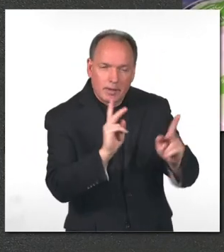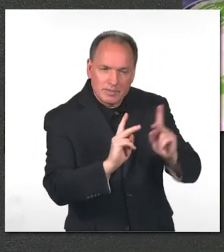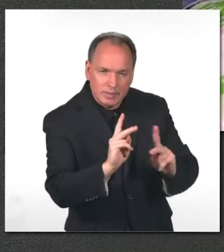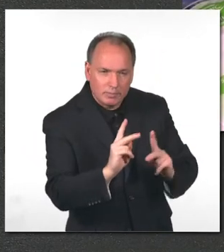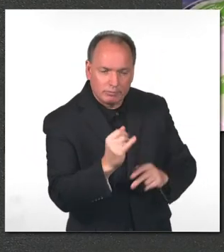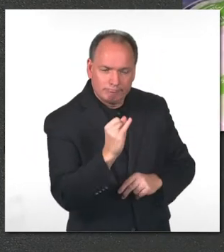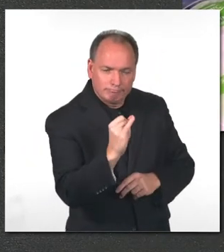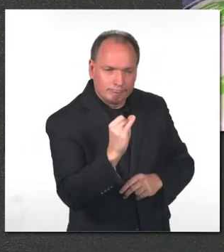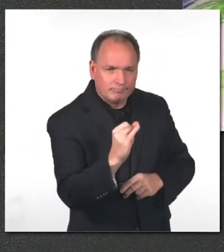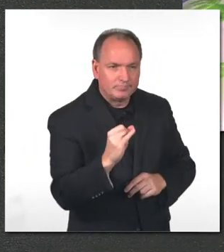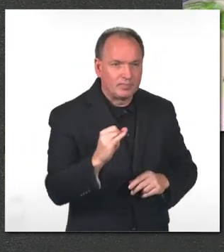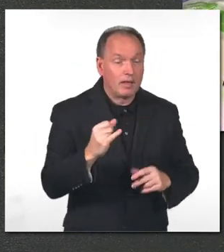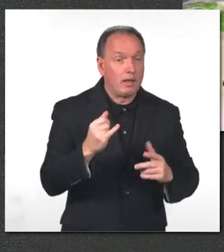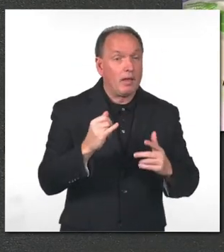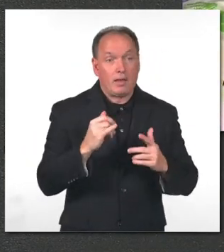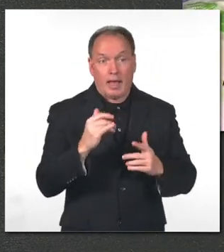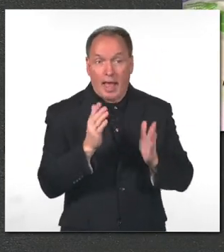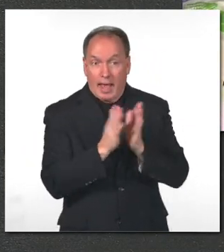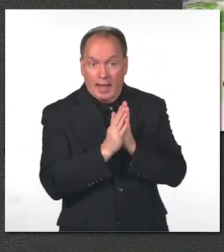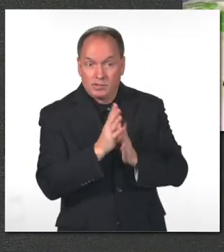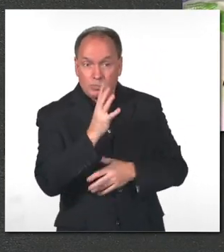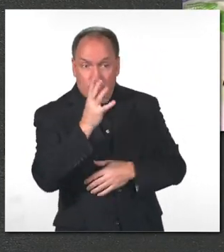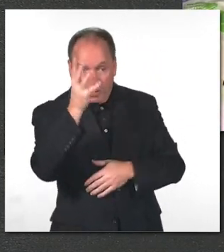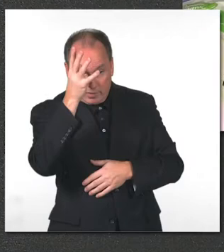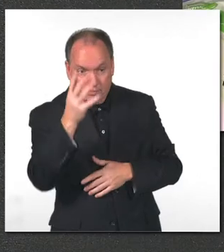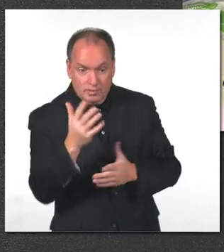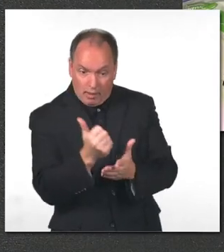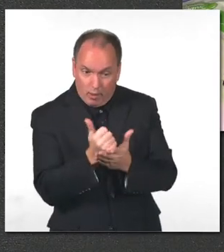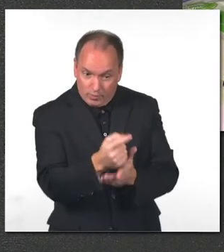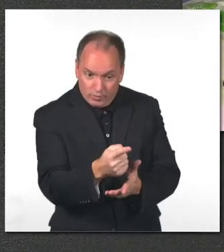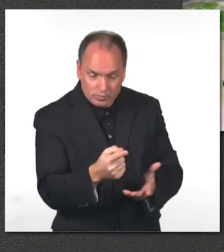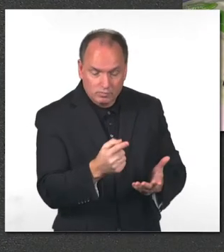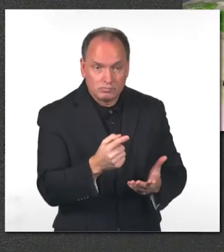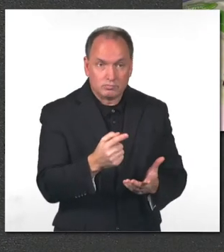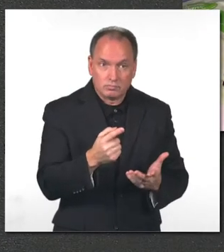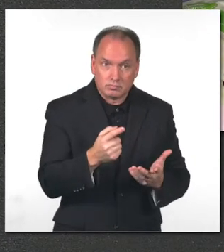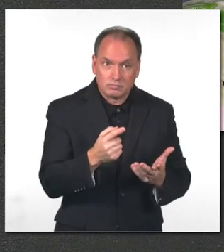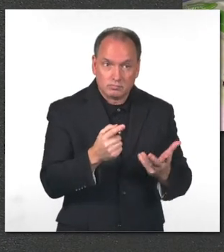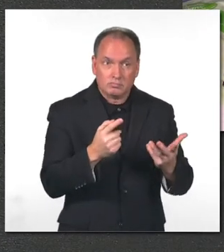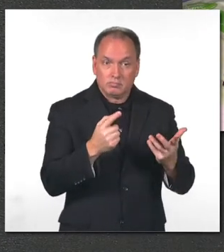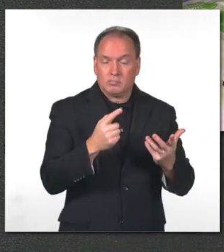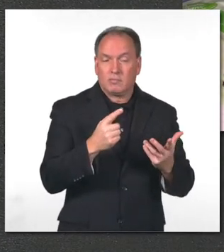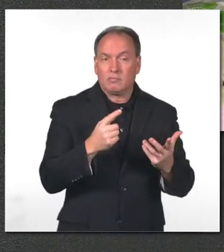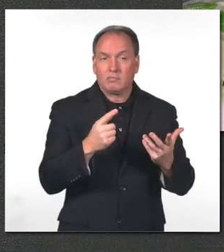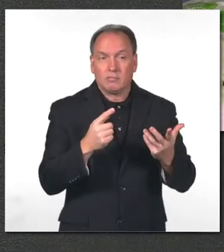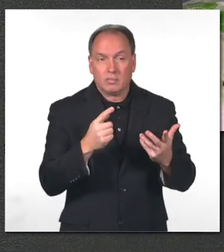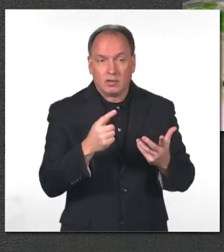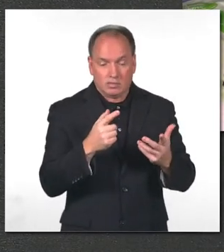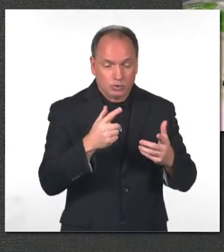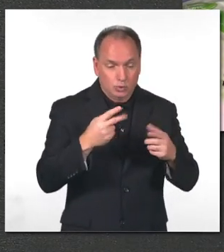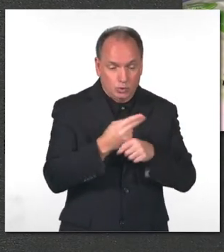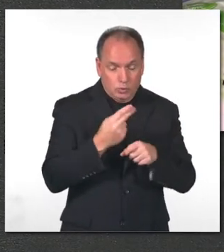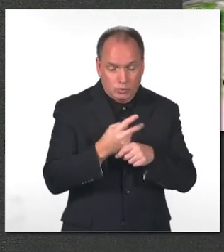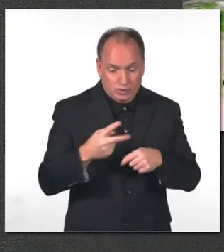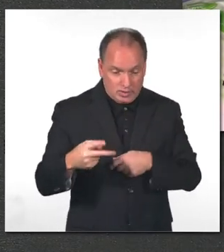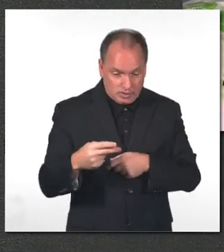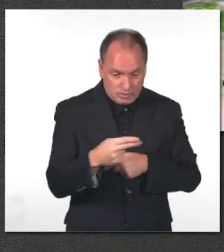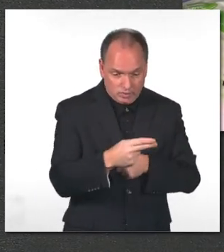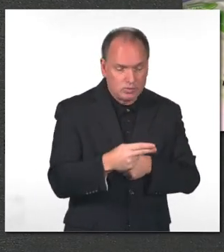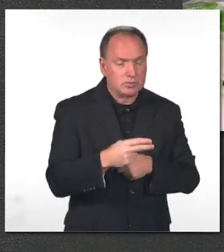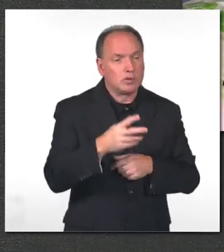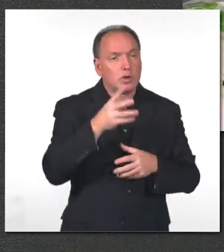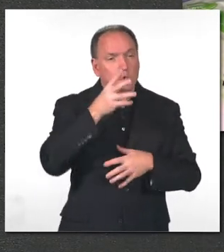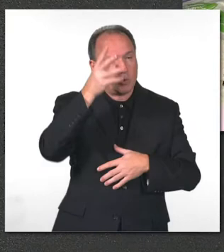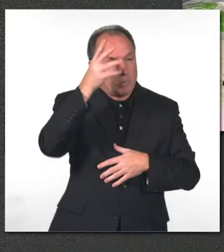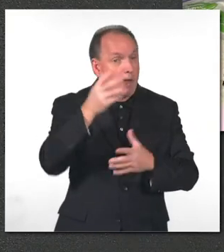So this is where you wanna have your grown-up help you. Unless you have a child, scissors you're allowed to use. You need to have your grown-up help cut you.